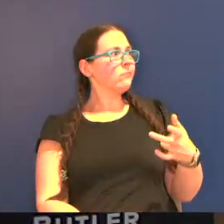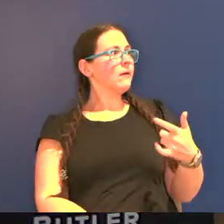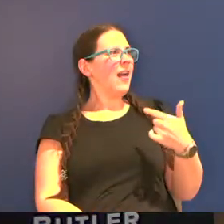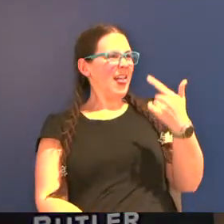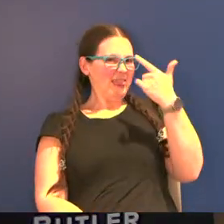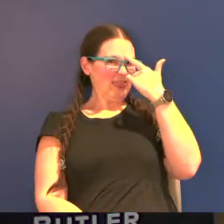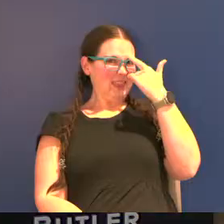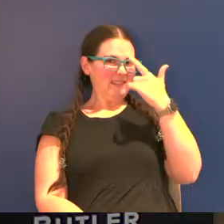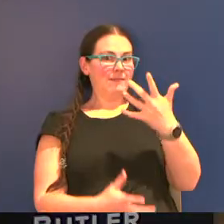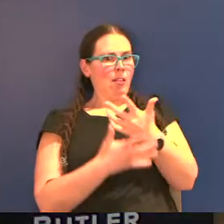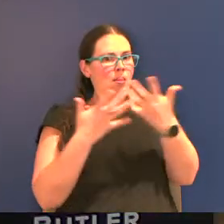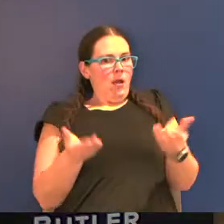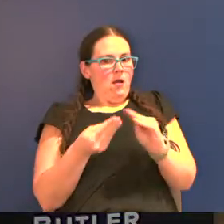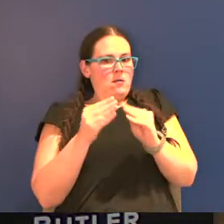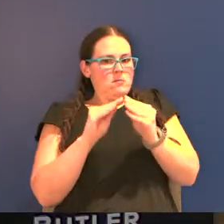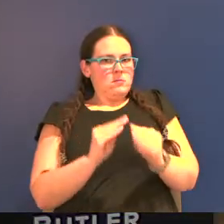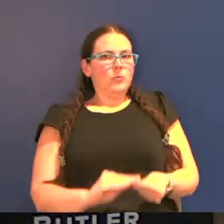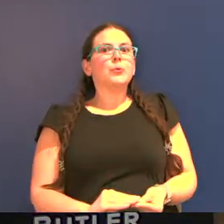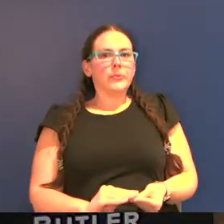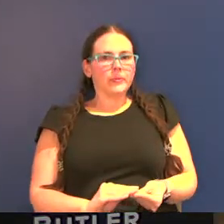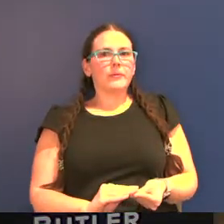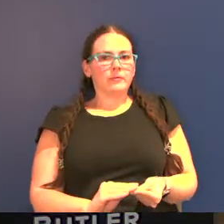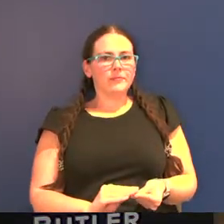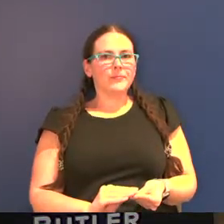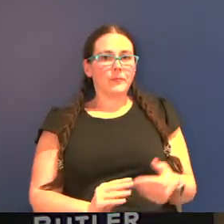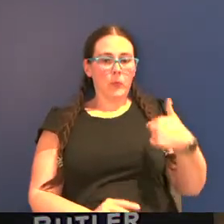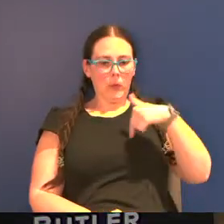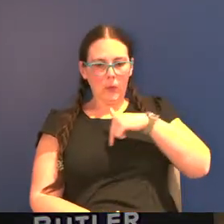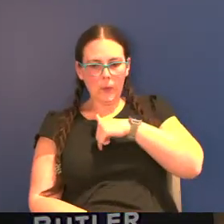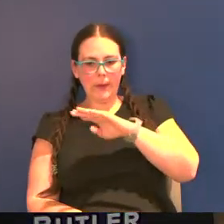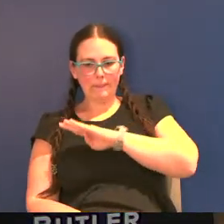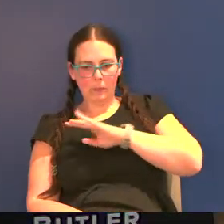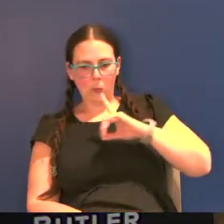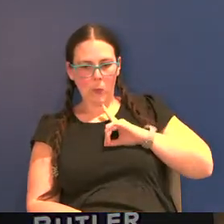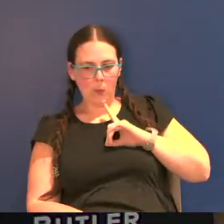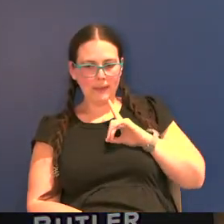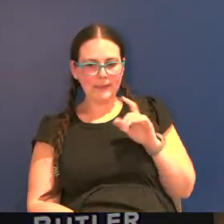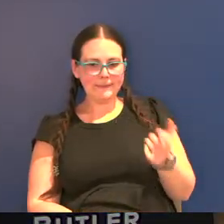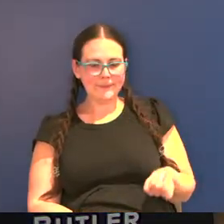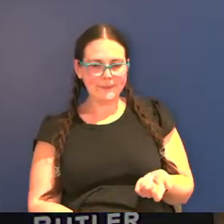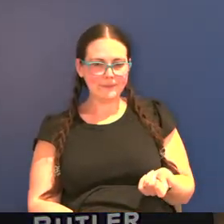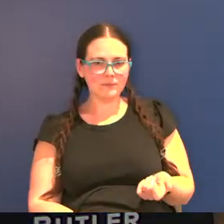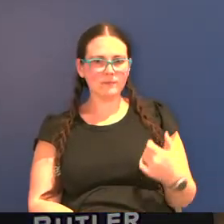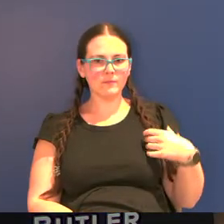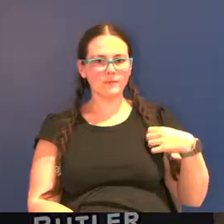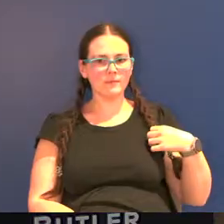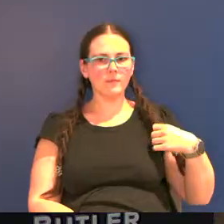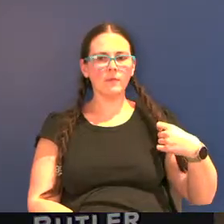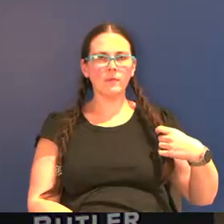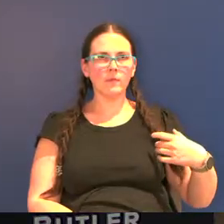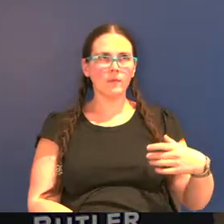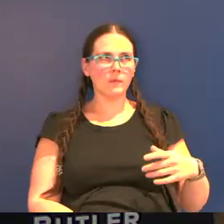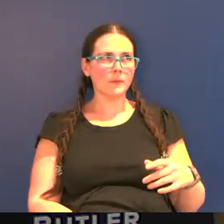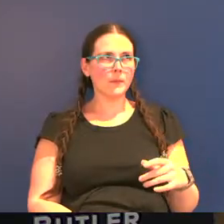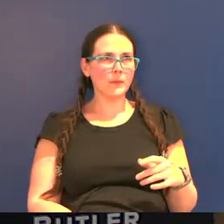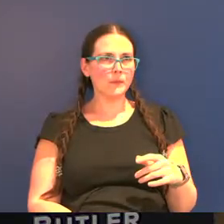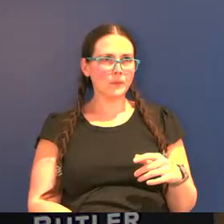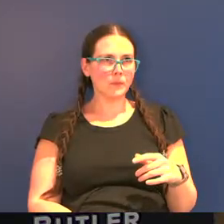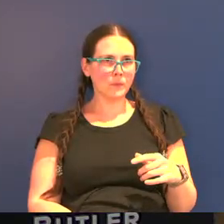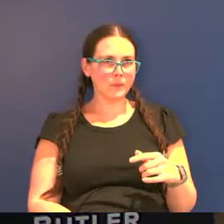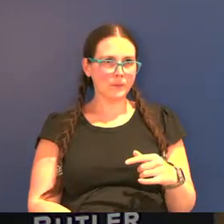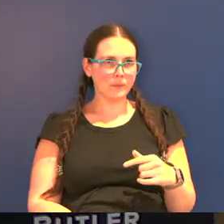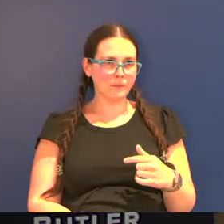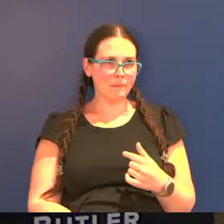is a lot of numbers. So we, as a board, I cannot speak for the board, I can speak to myself. The number